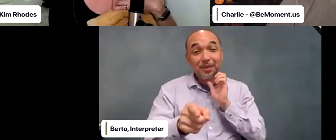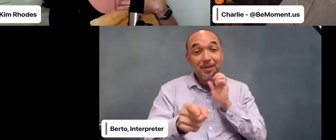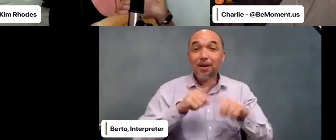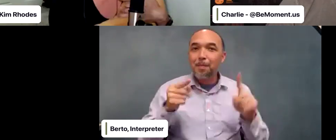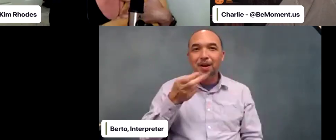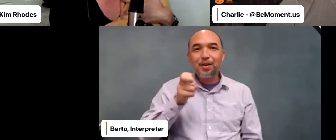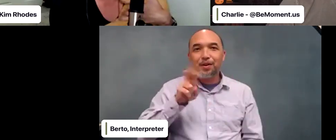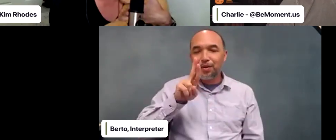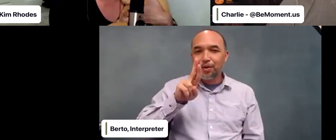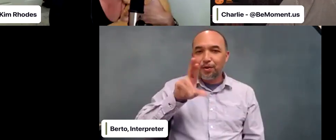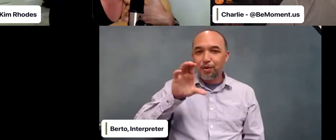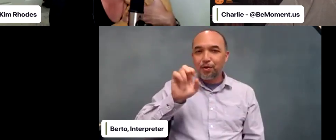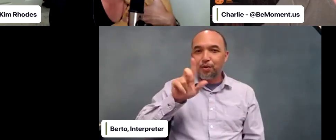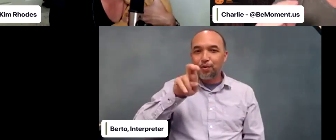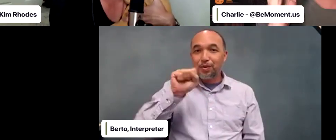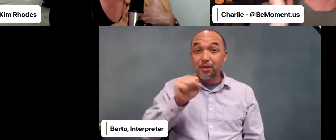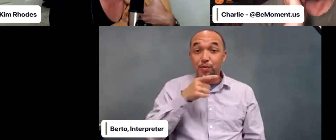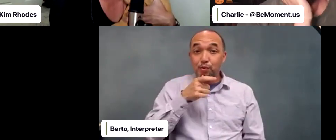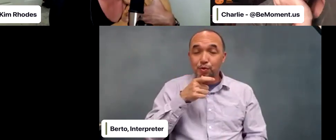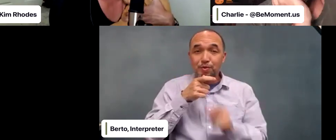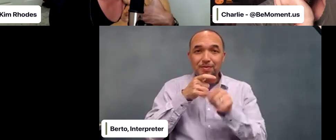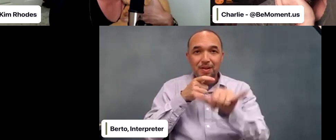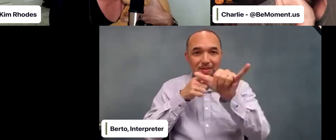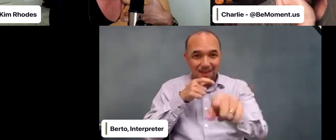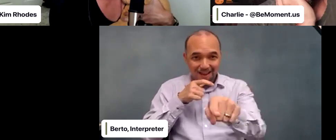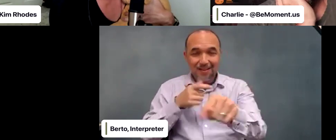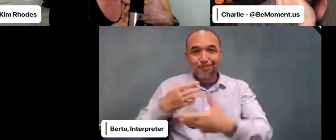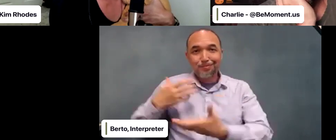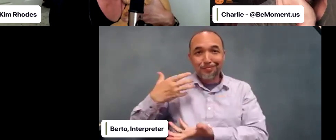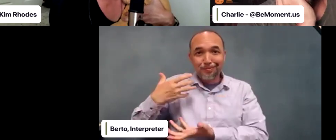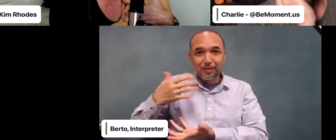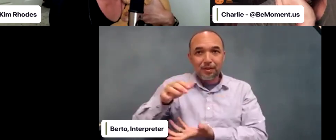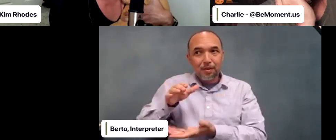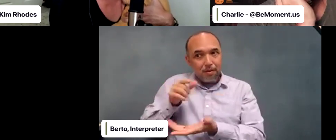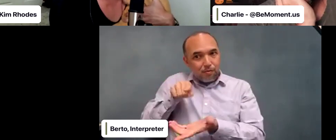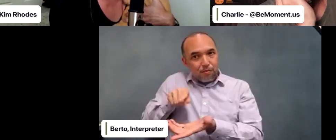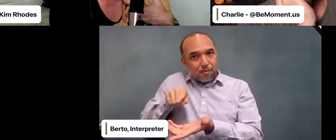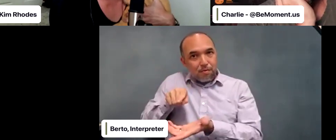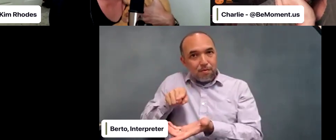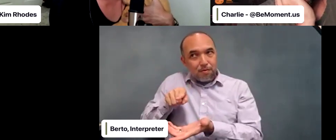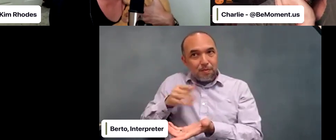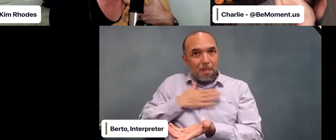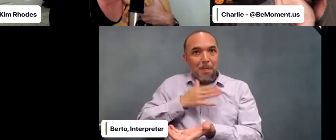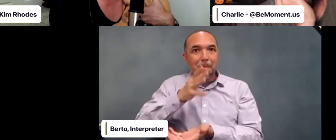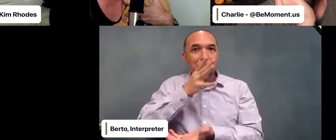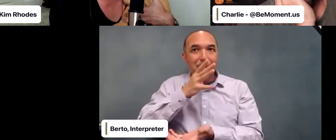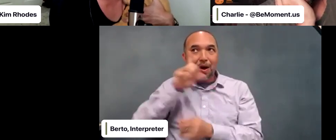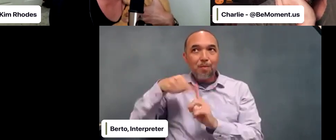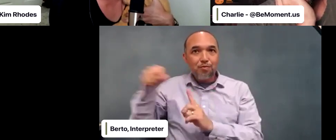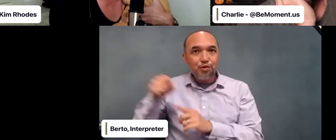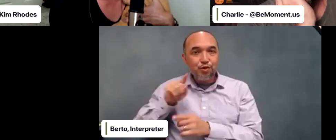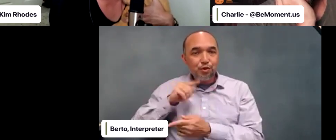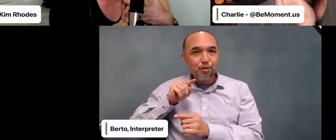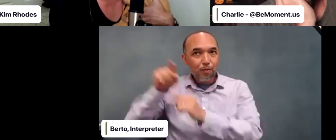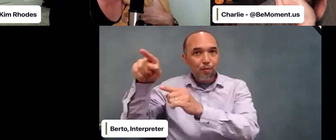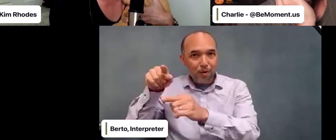He was my mother's horse when she went to college. And she gave him to me when I was born and told